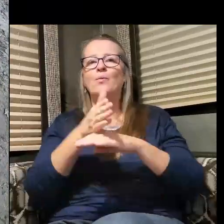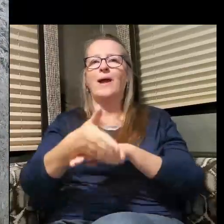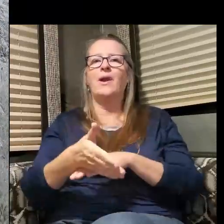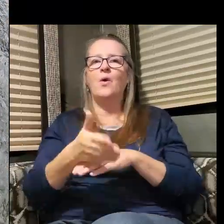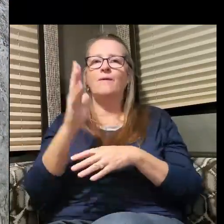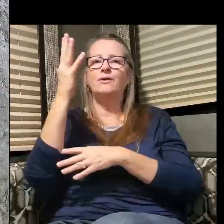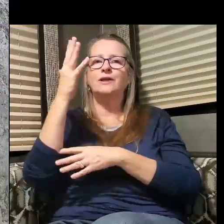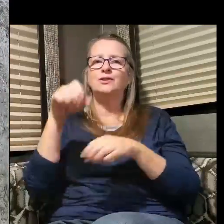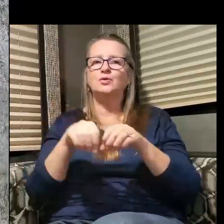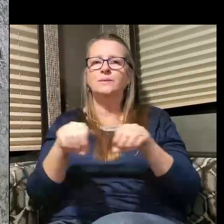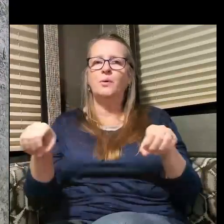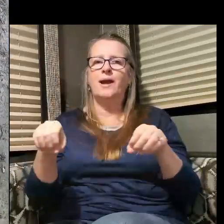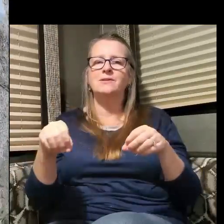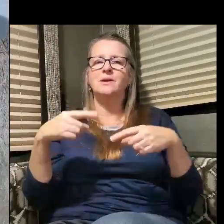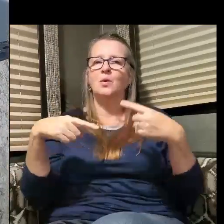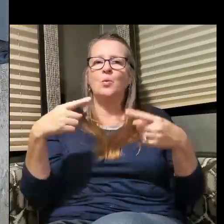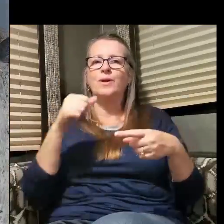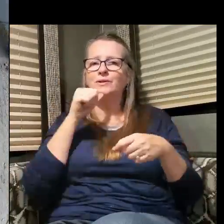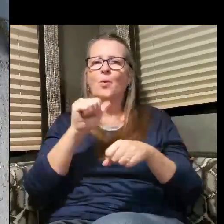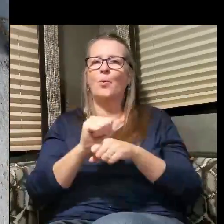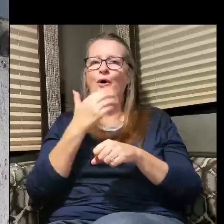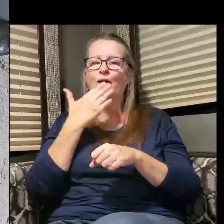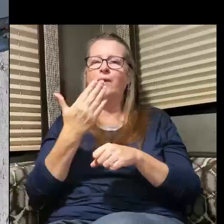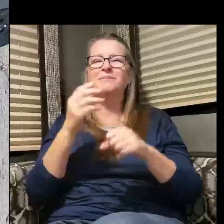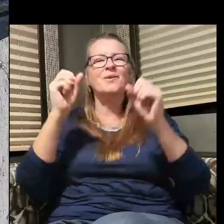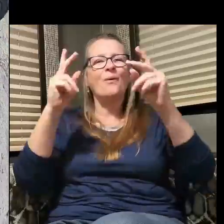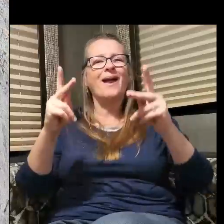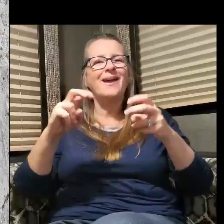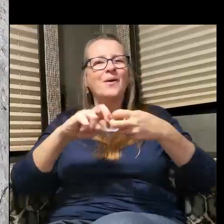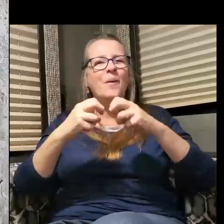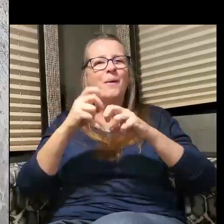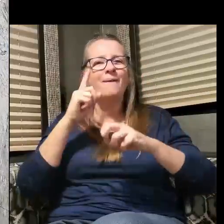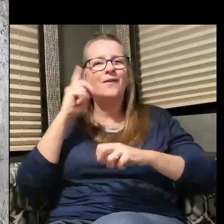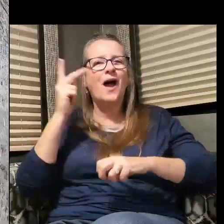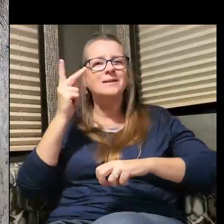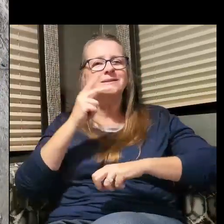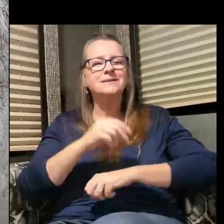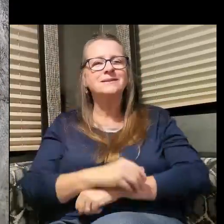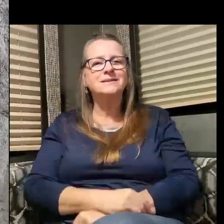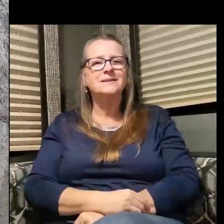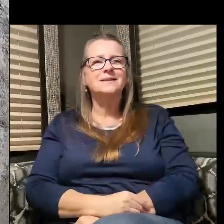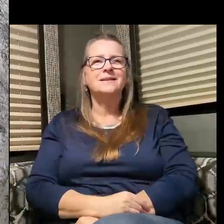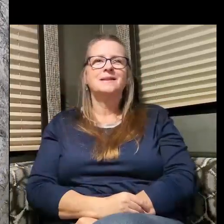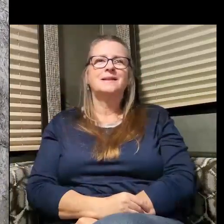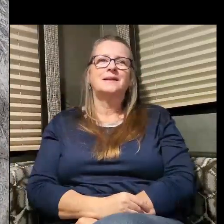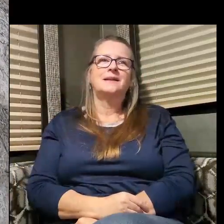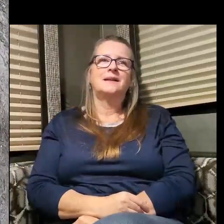Oh, hit a tree branch, the wheels don't really go over too well. But that's okay, no problem for us.